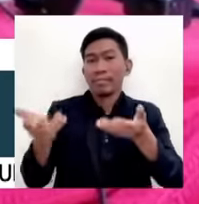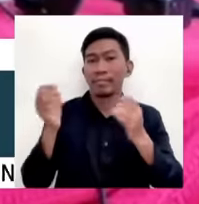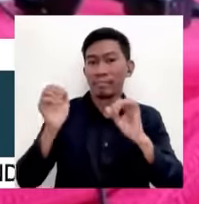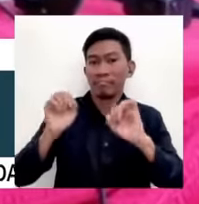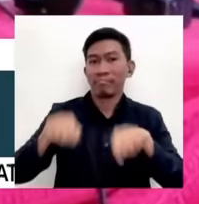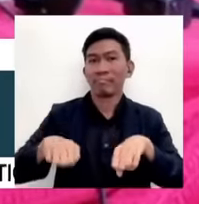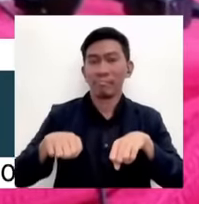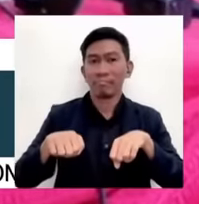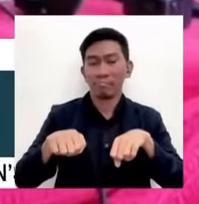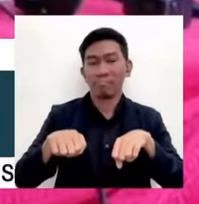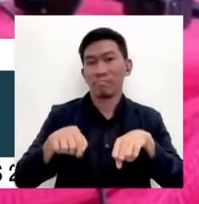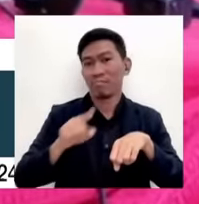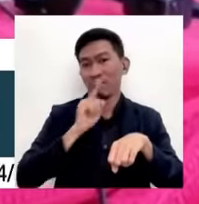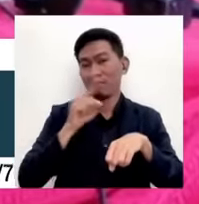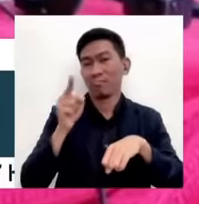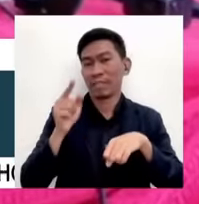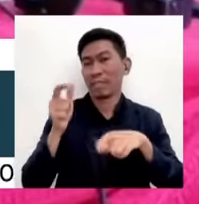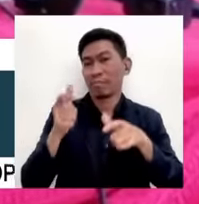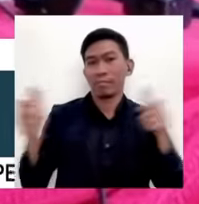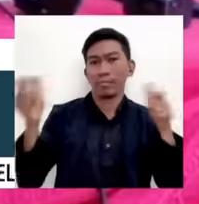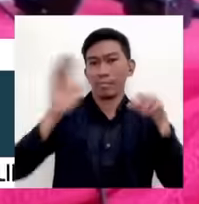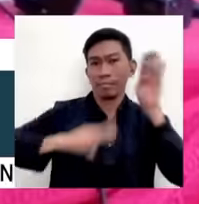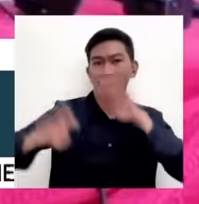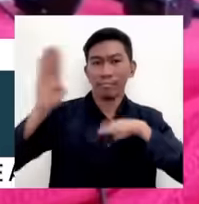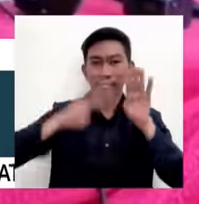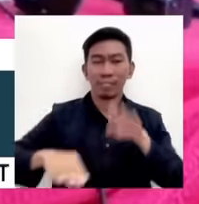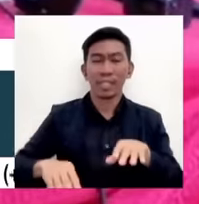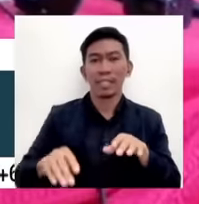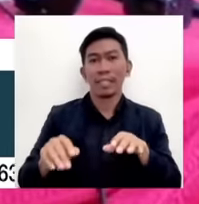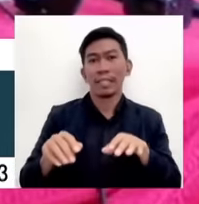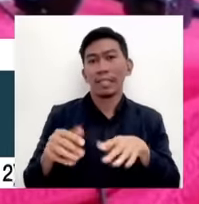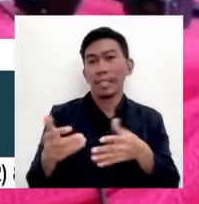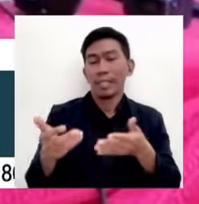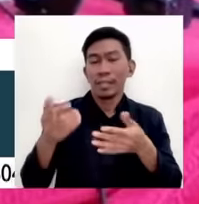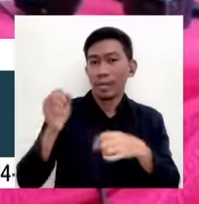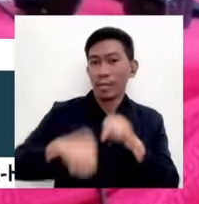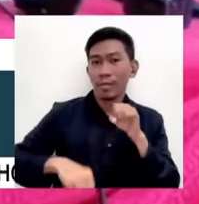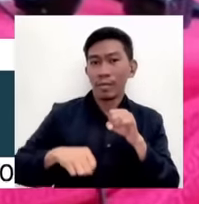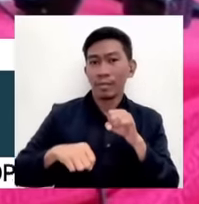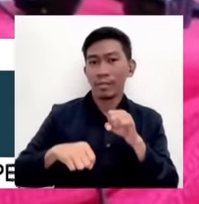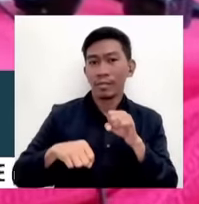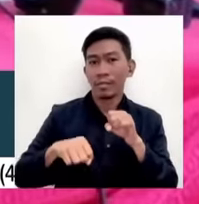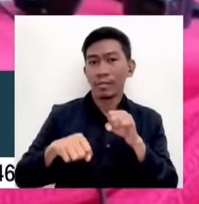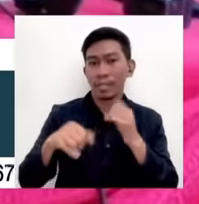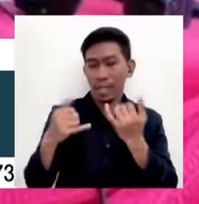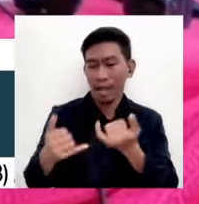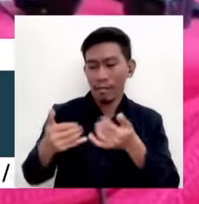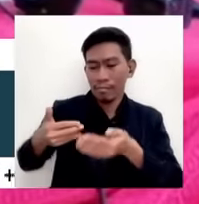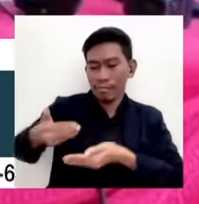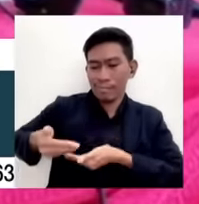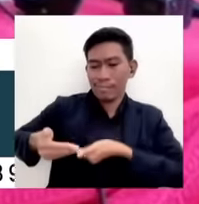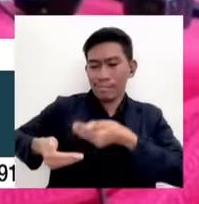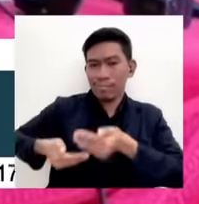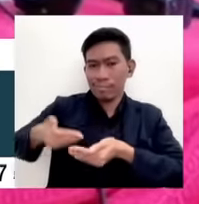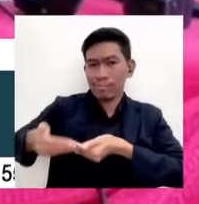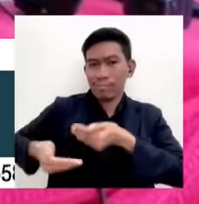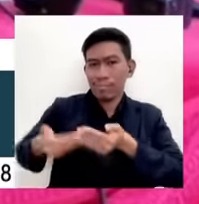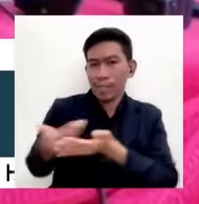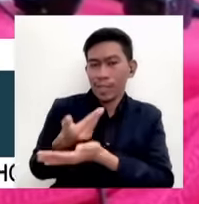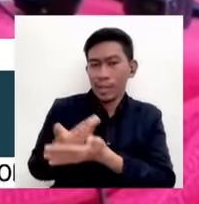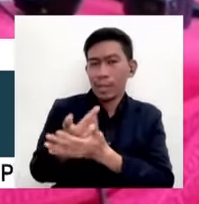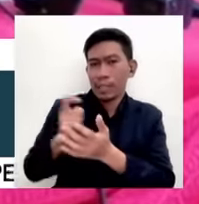it's gonna be a big problem. So, for us on its growing years, you have to